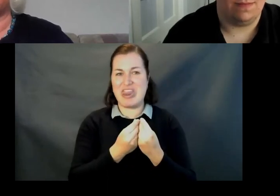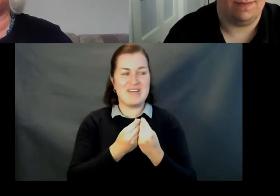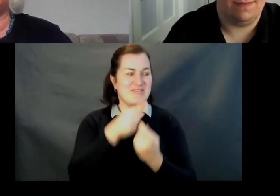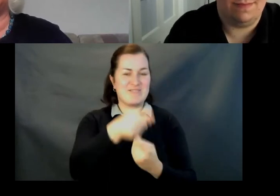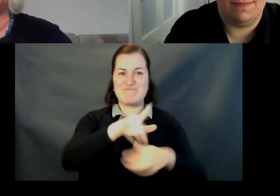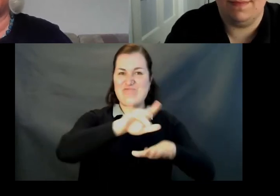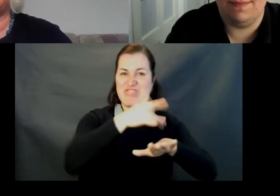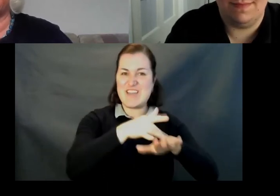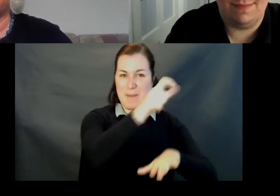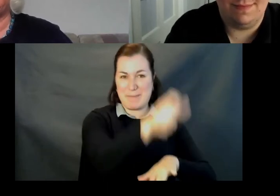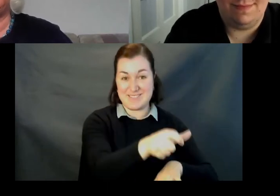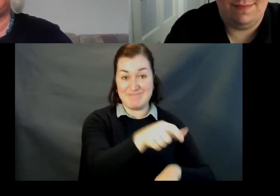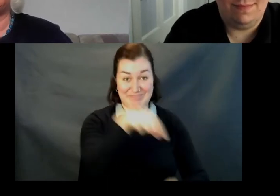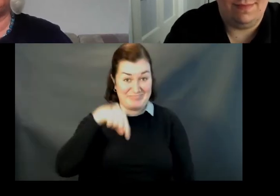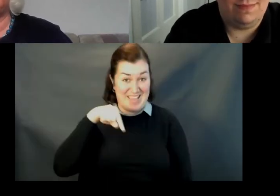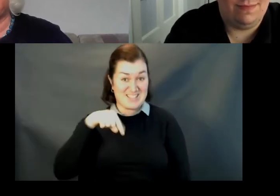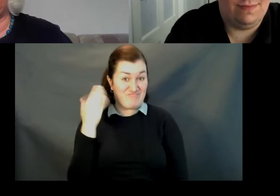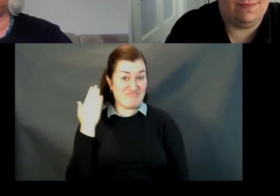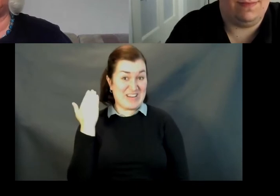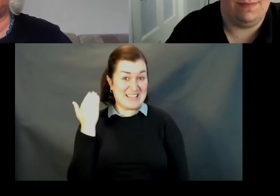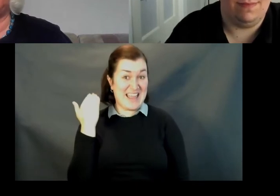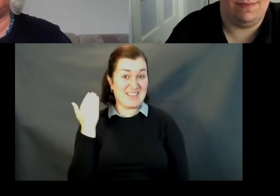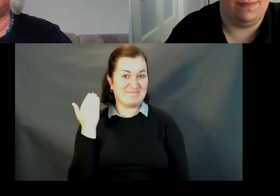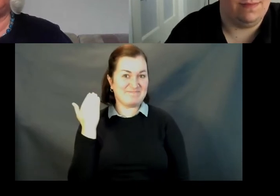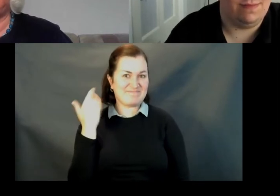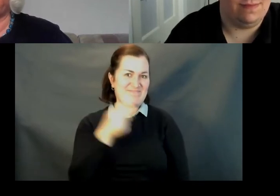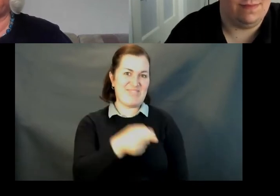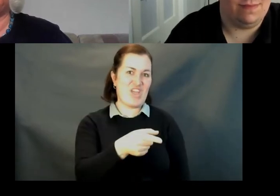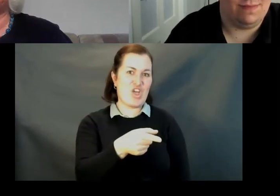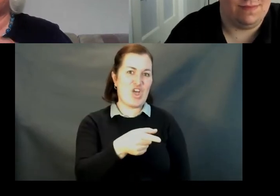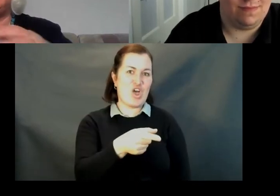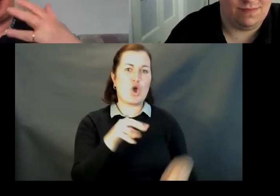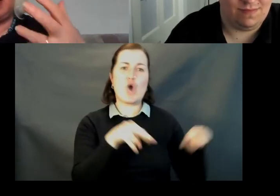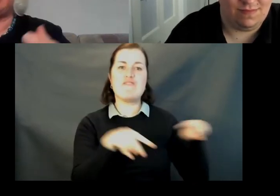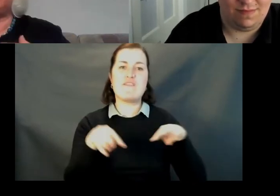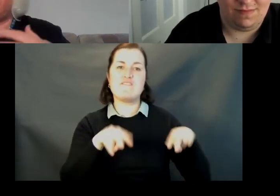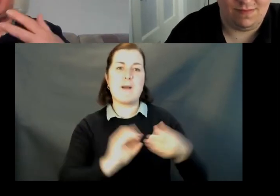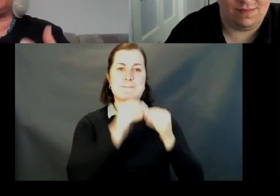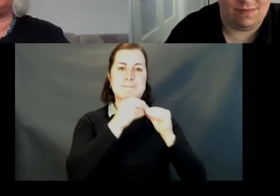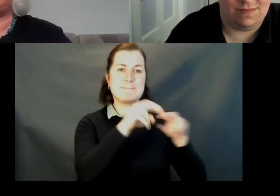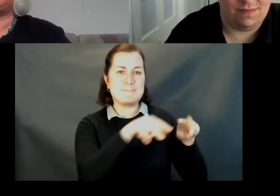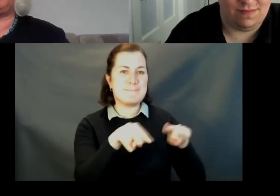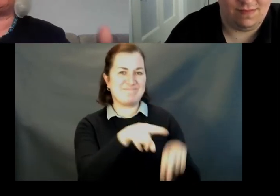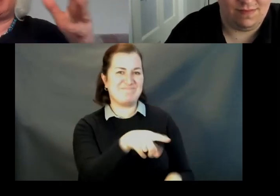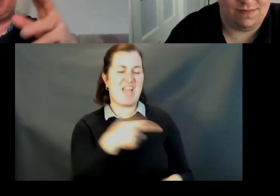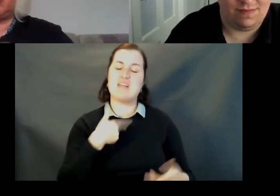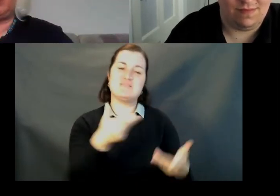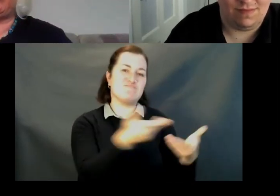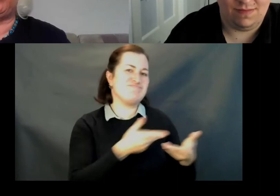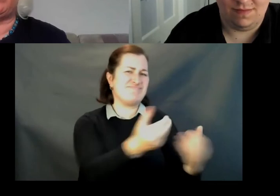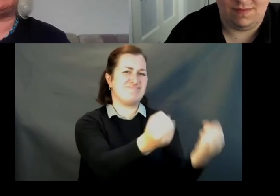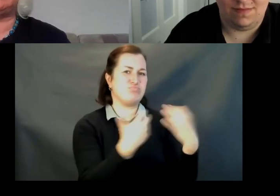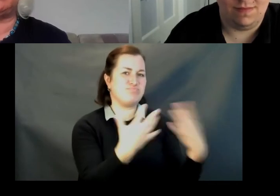generous choreographer who was working with me, and she was able to feed me information, which I was then